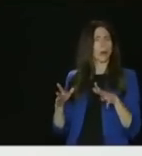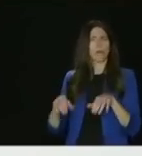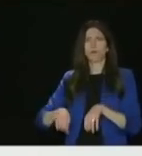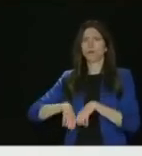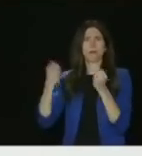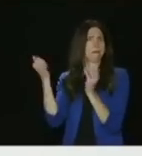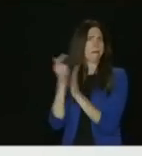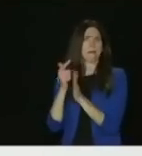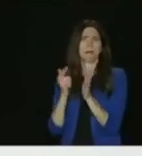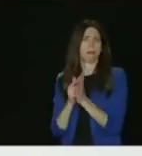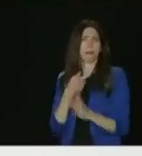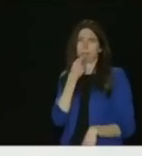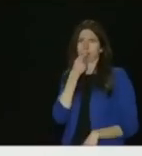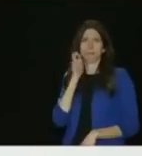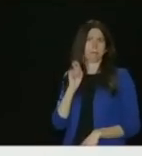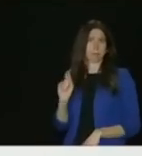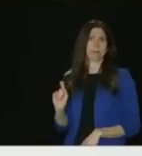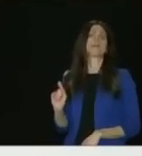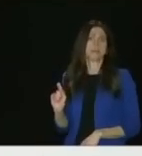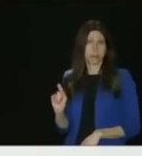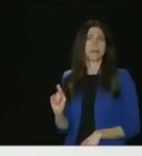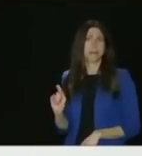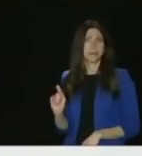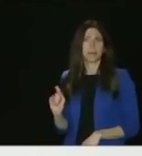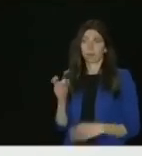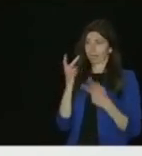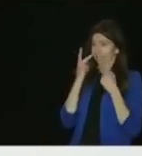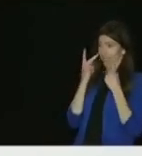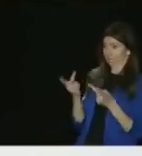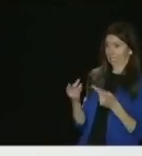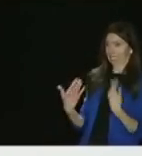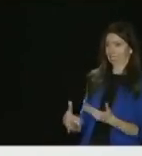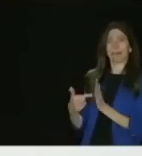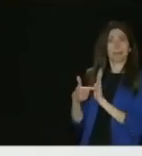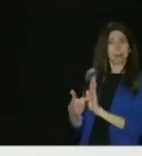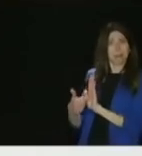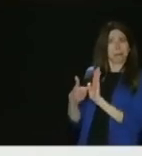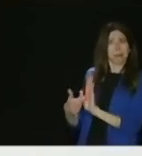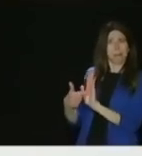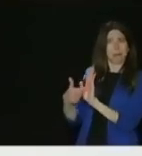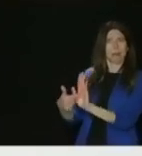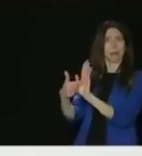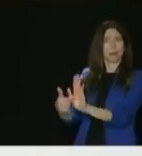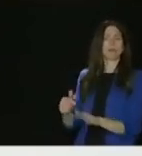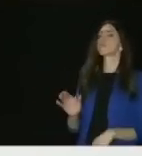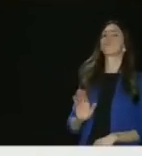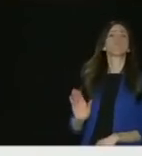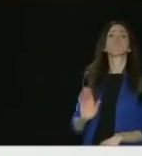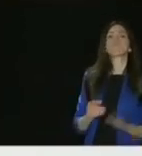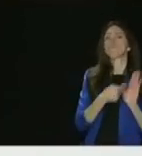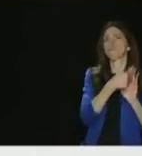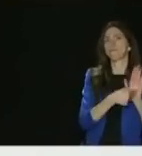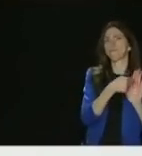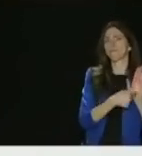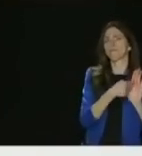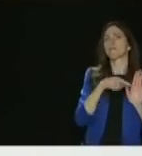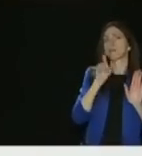the reasons why we've had to take the very careful and deliberate step of introducing